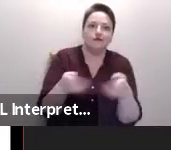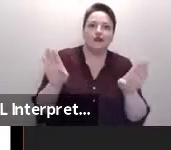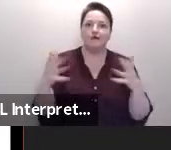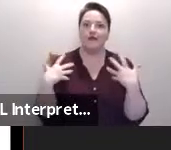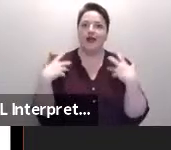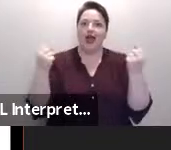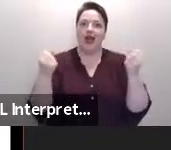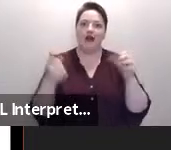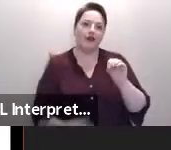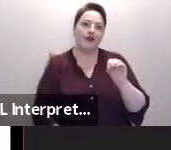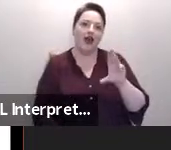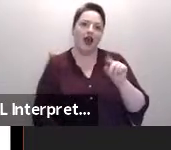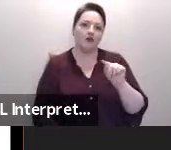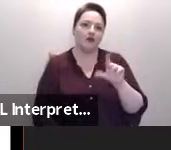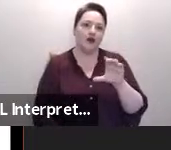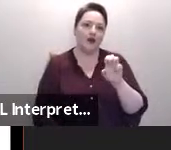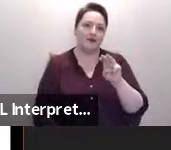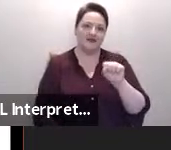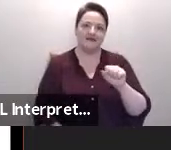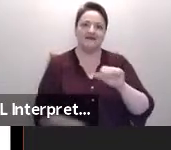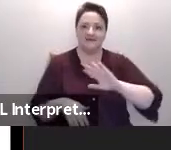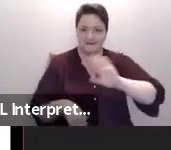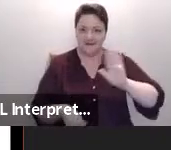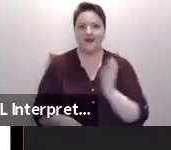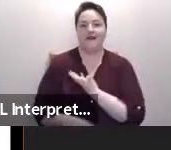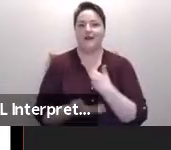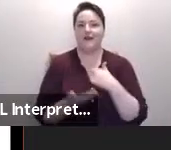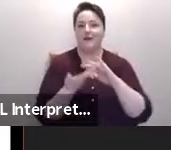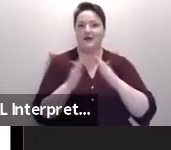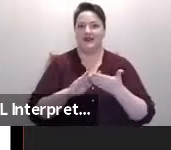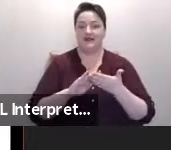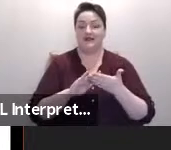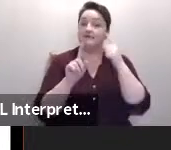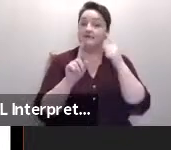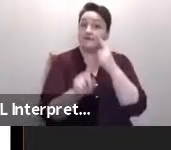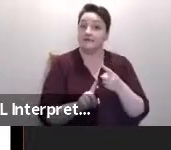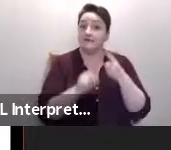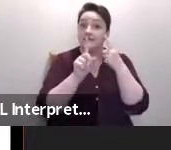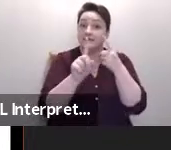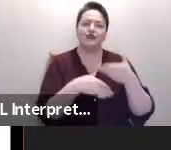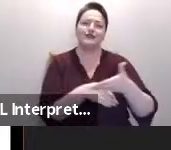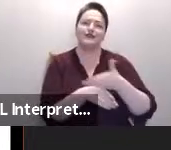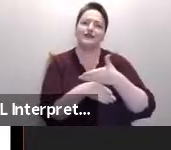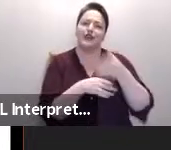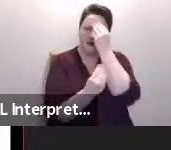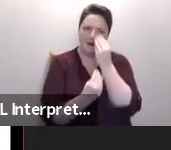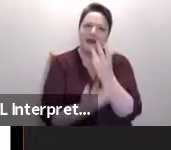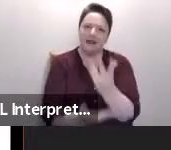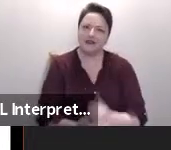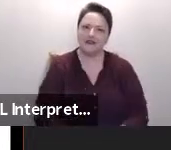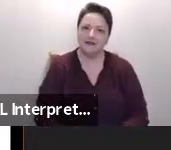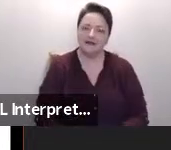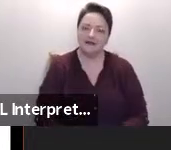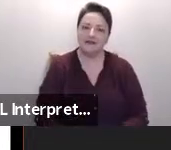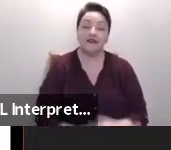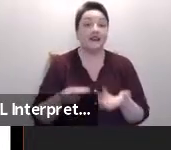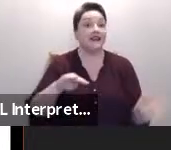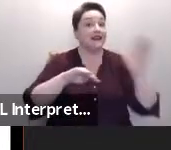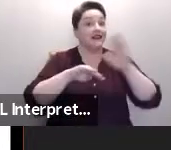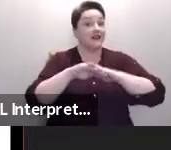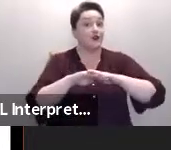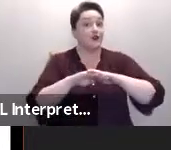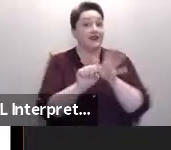communities. Our ultimate mission is to share information, increase COVID